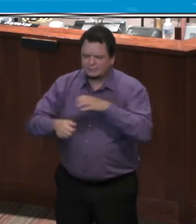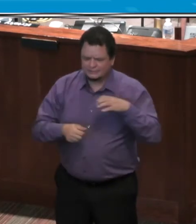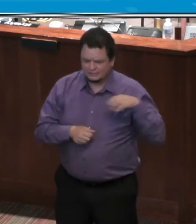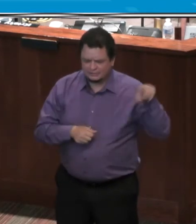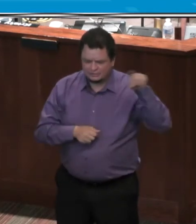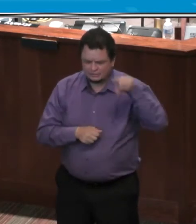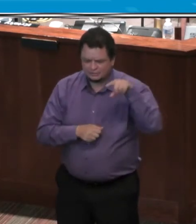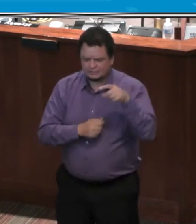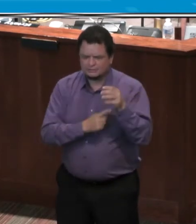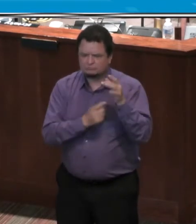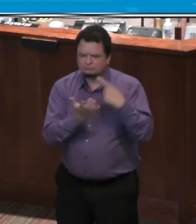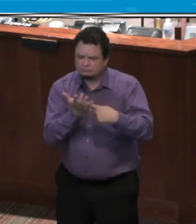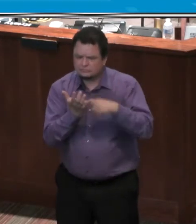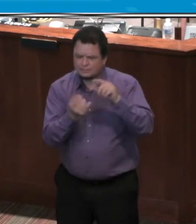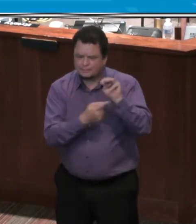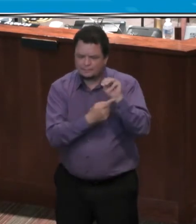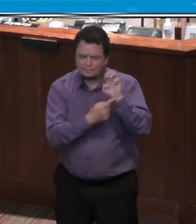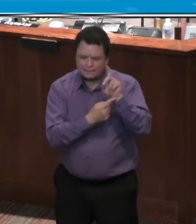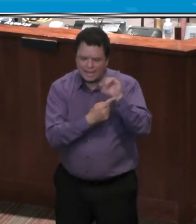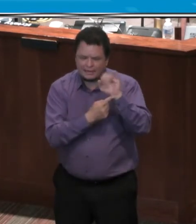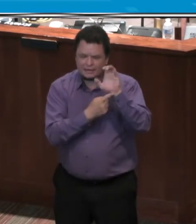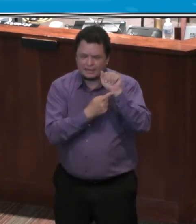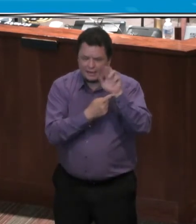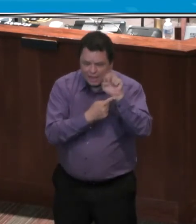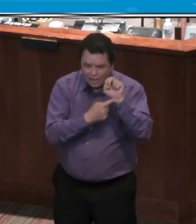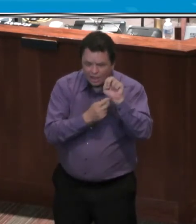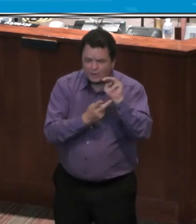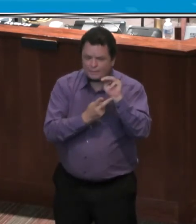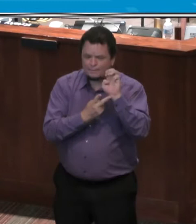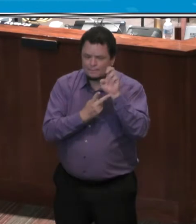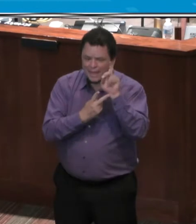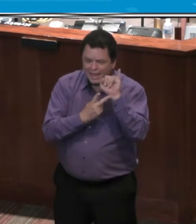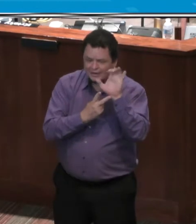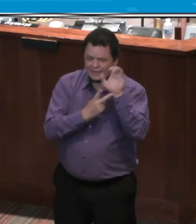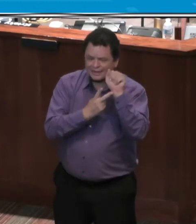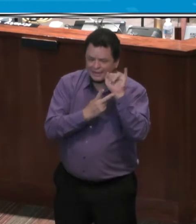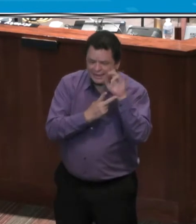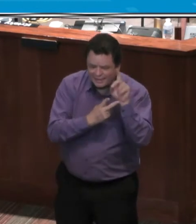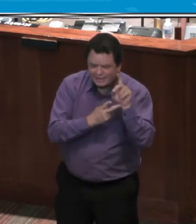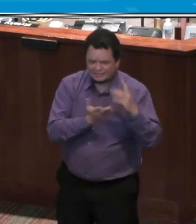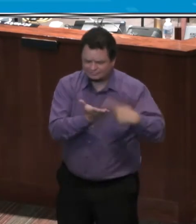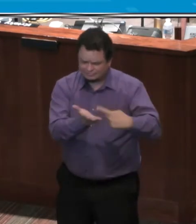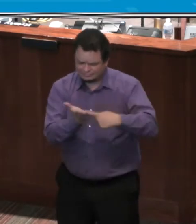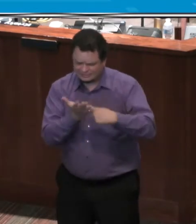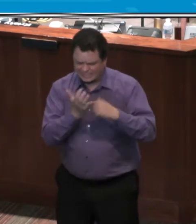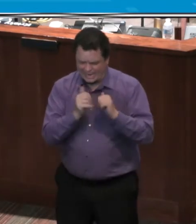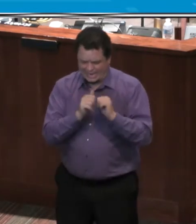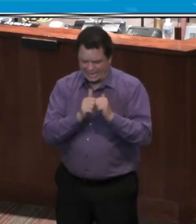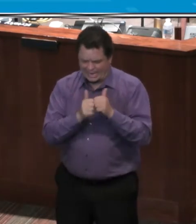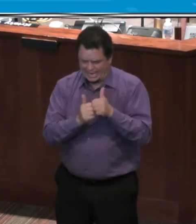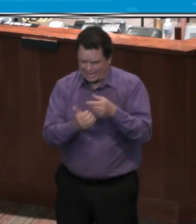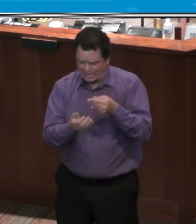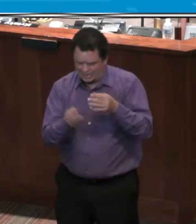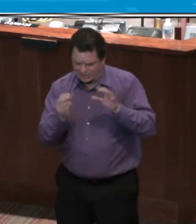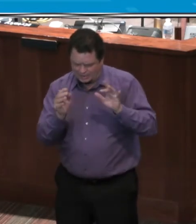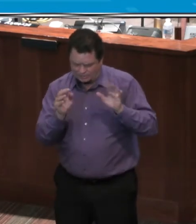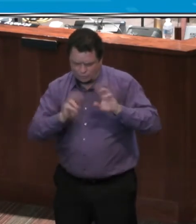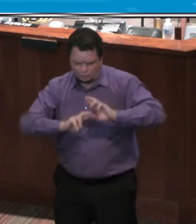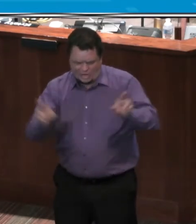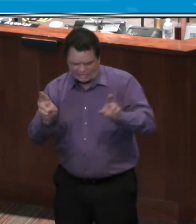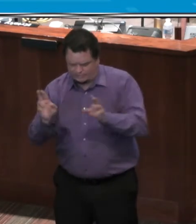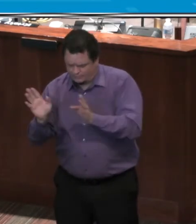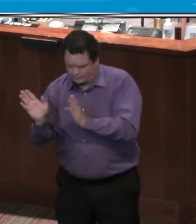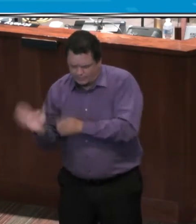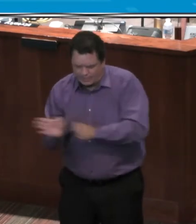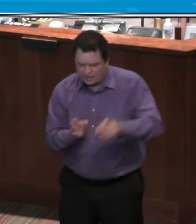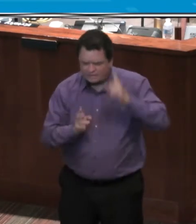also ASPR, Assistant Secretary of Preparedness and Response, and DHS as well. So yesterday I